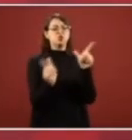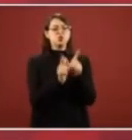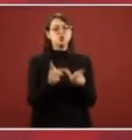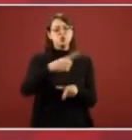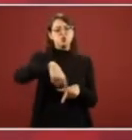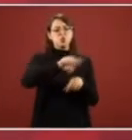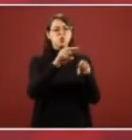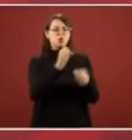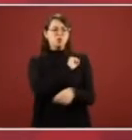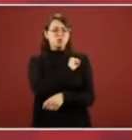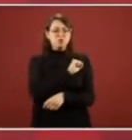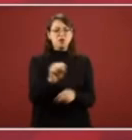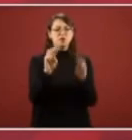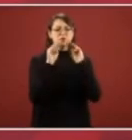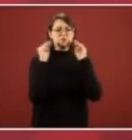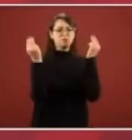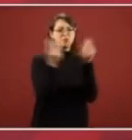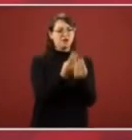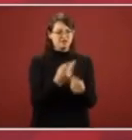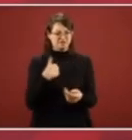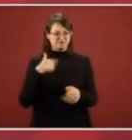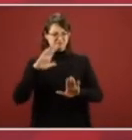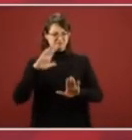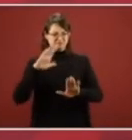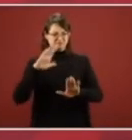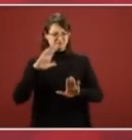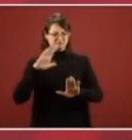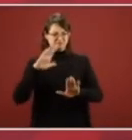De delincuentes comunes. Of